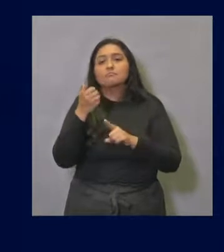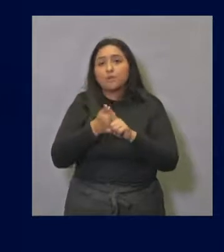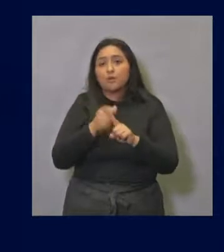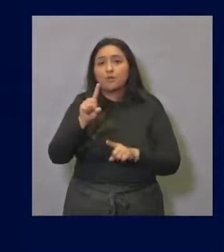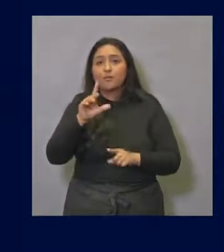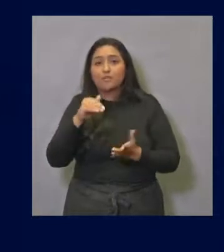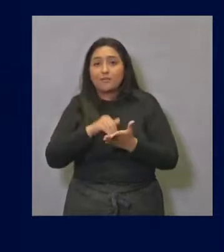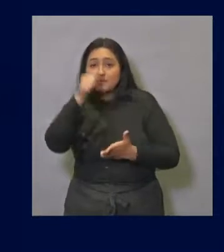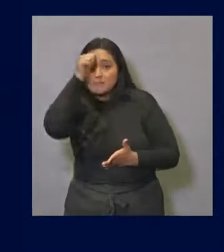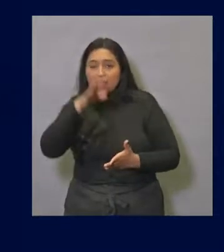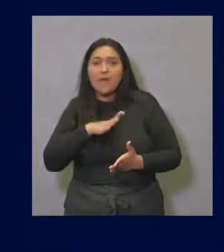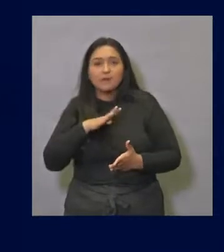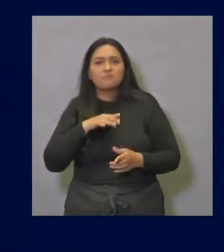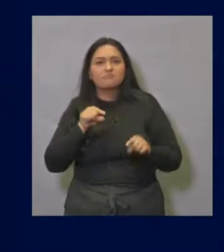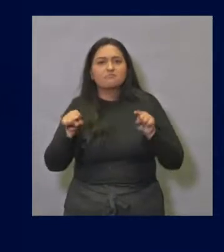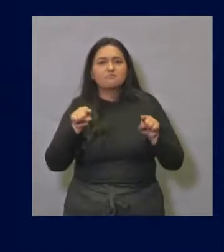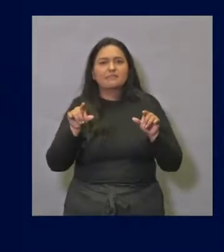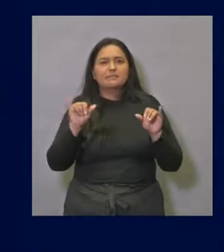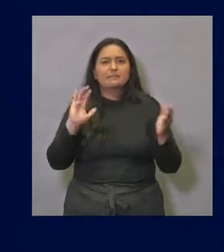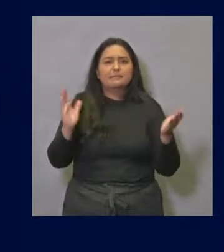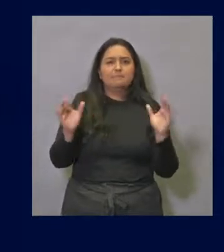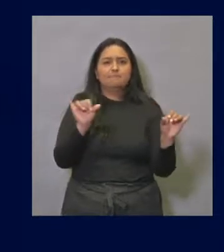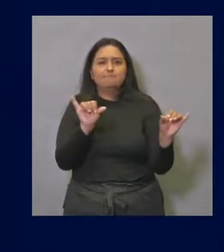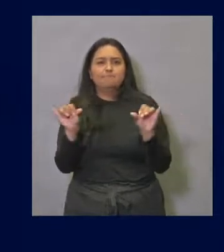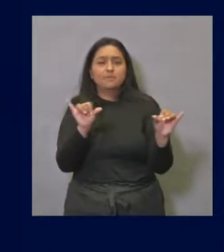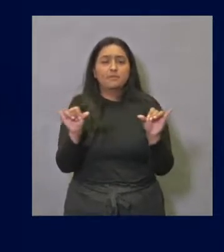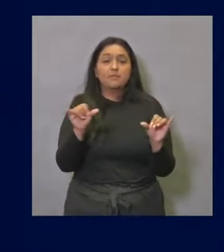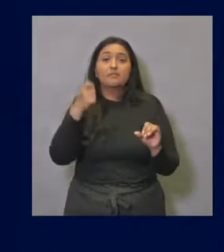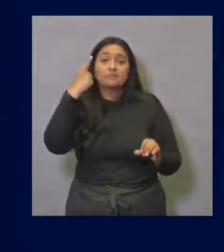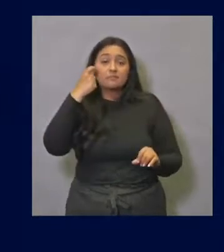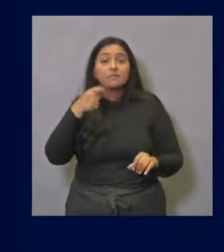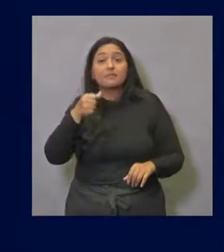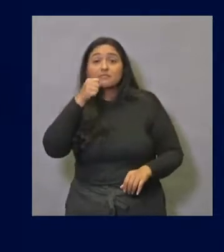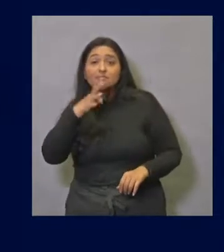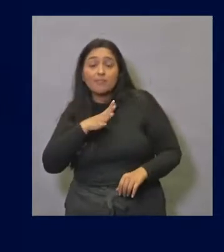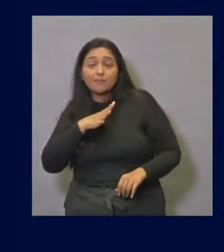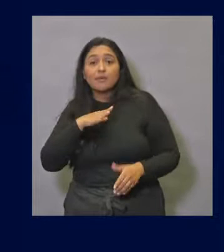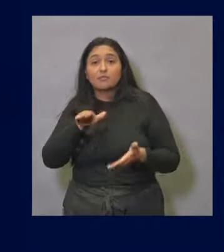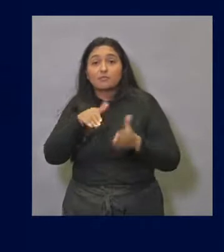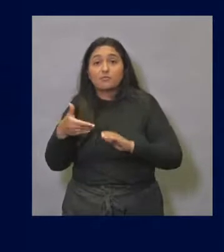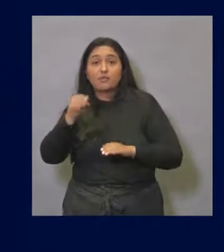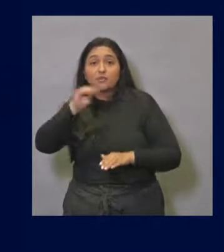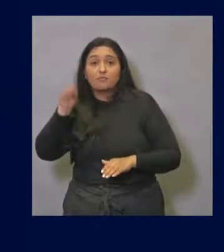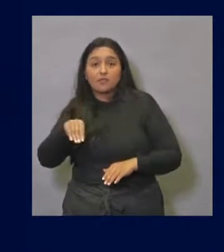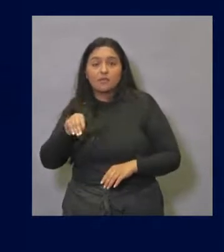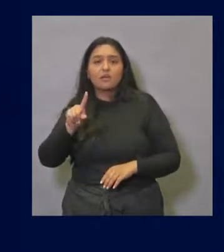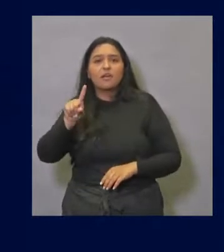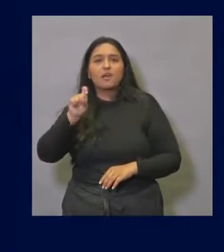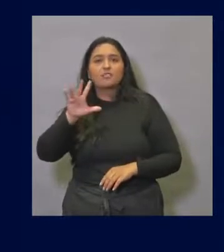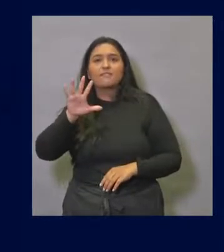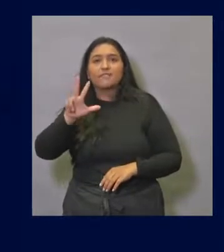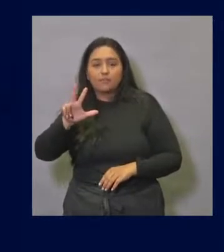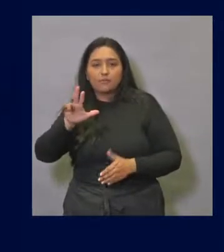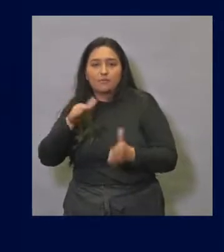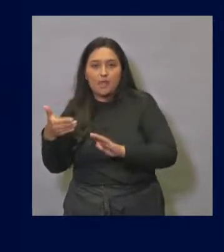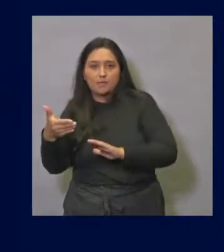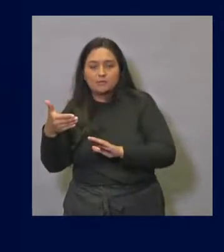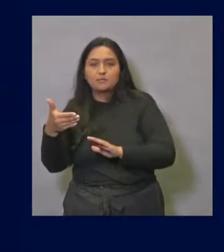April 10th, the cumulative mortality rate amongst females is 153 deaths per 100,000